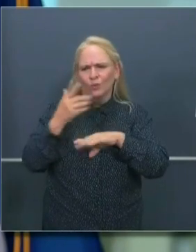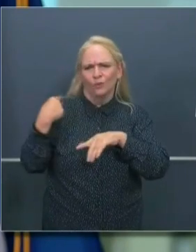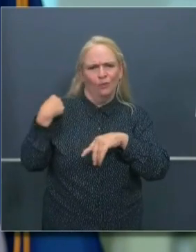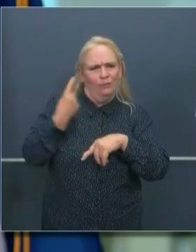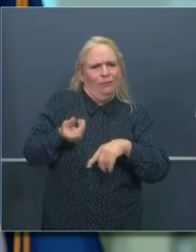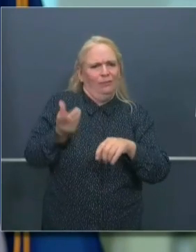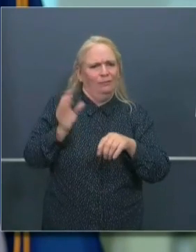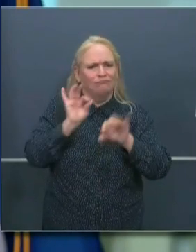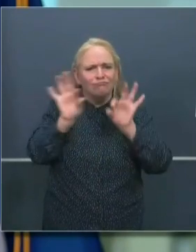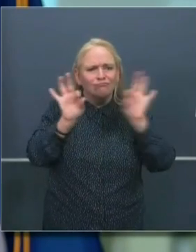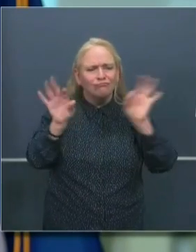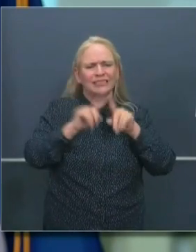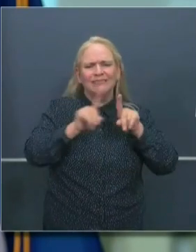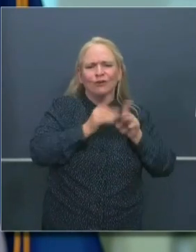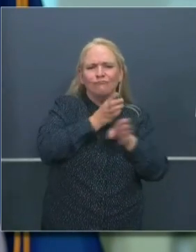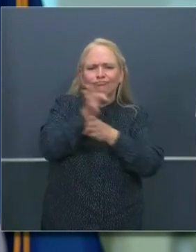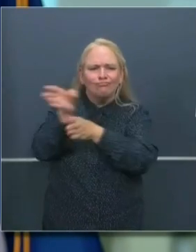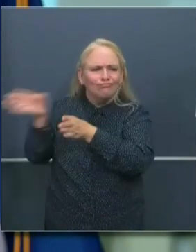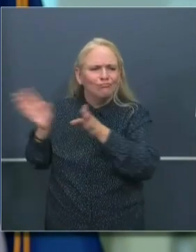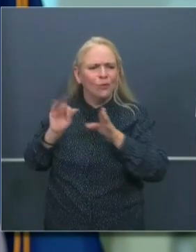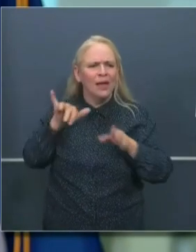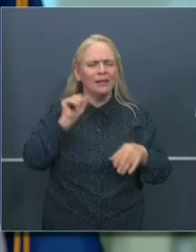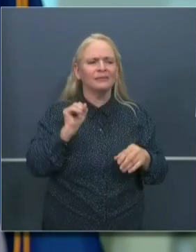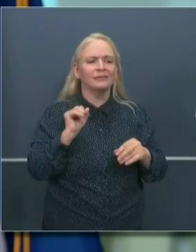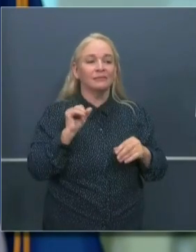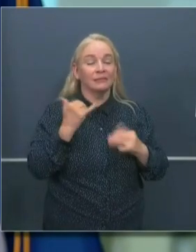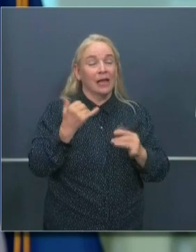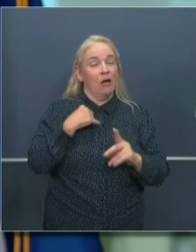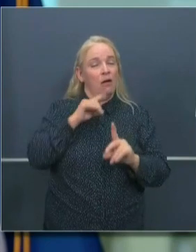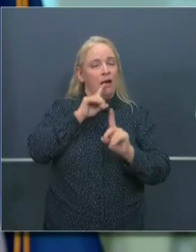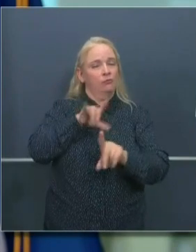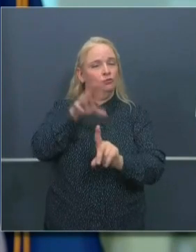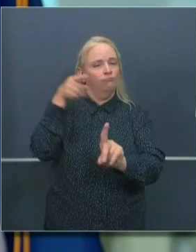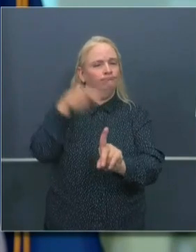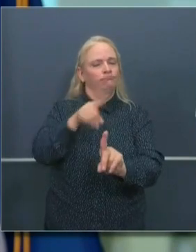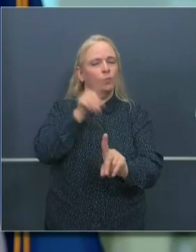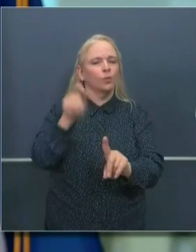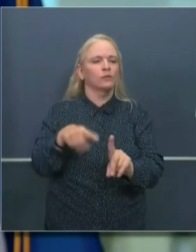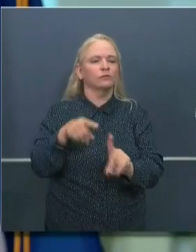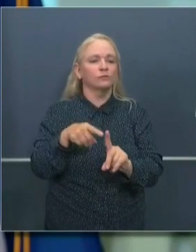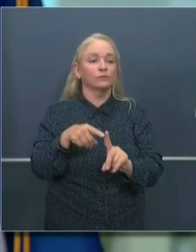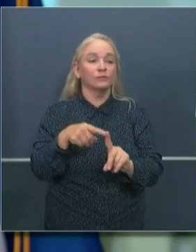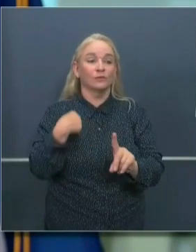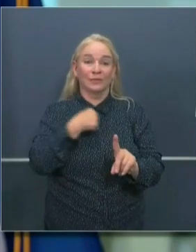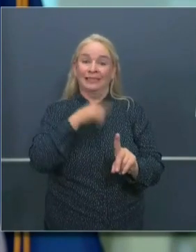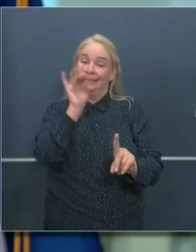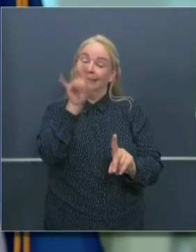Here is the substantive answer to your question. We have made contingent $2.5